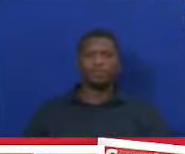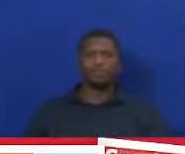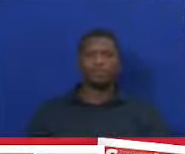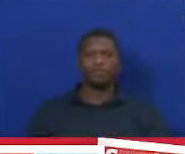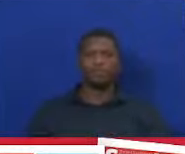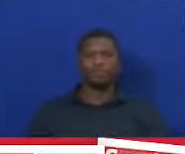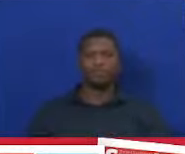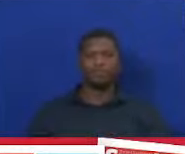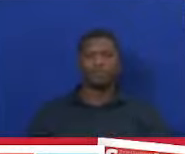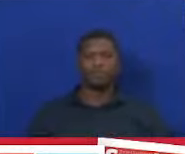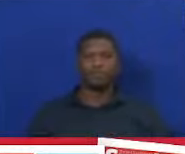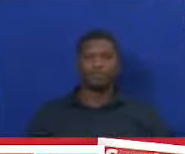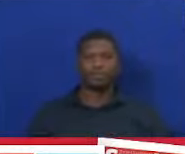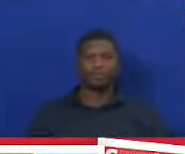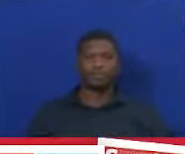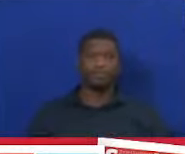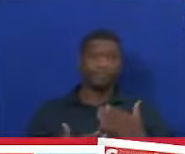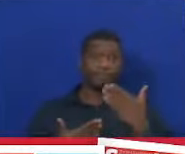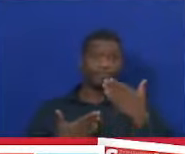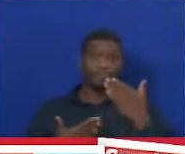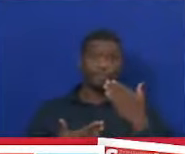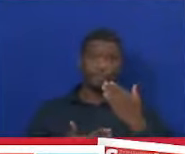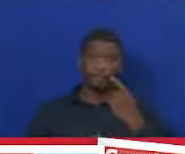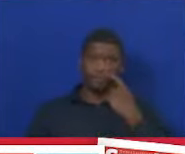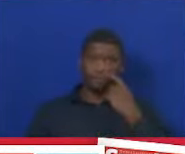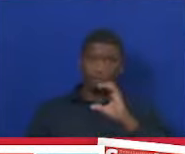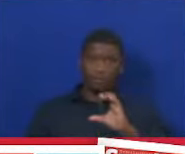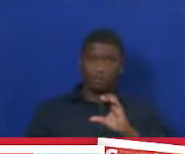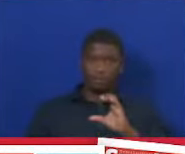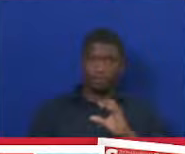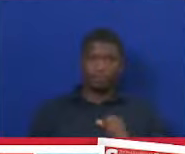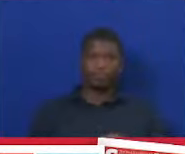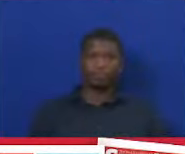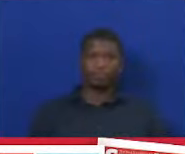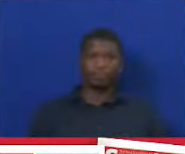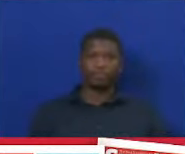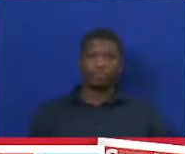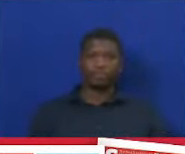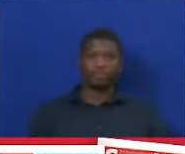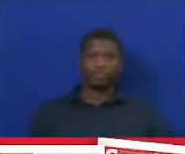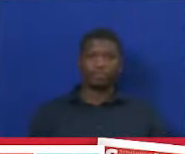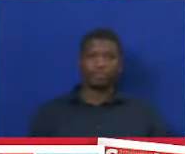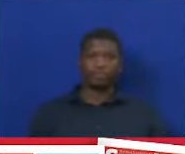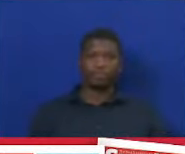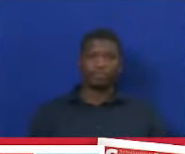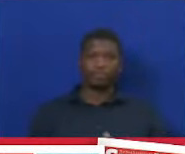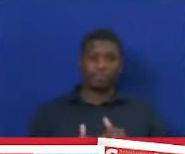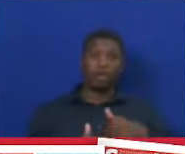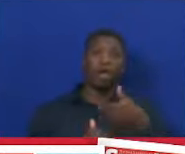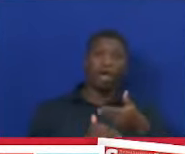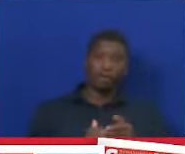Thank you, Witness C. At the point of seizing Mr. Madlanga's